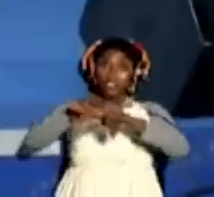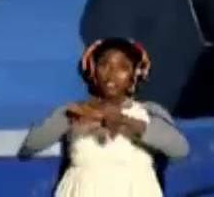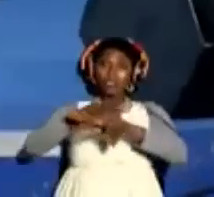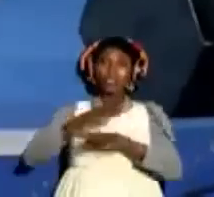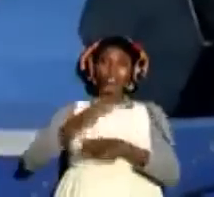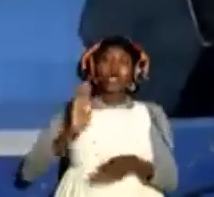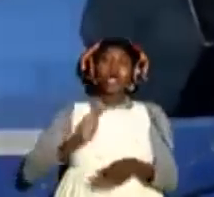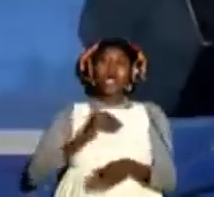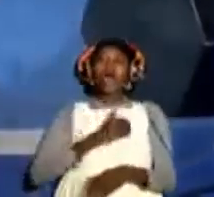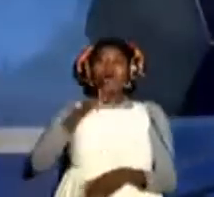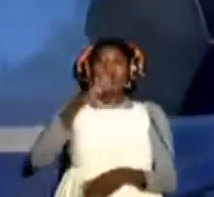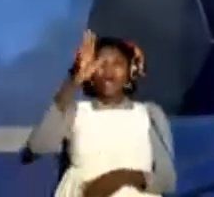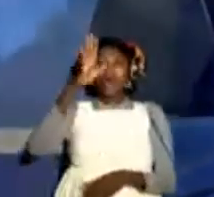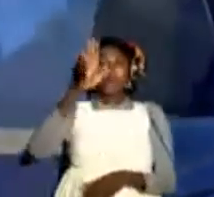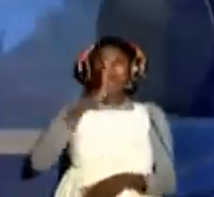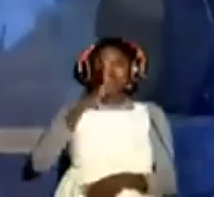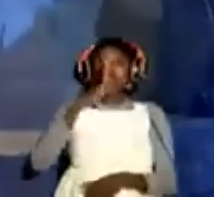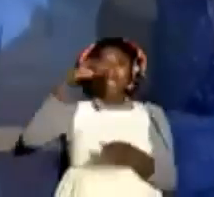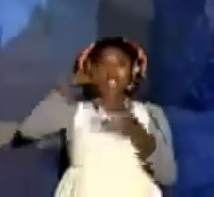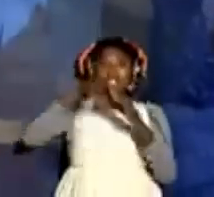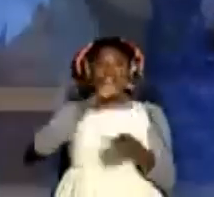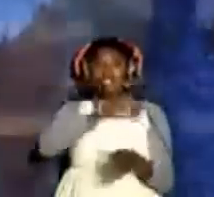Our mother in the Lord is going to pray.